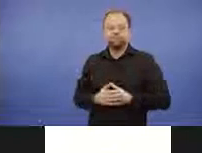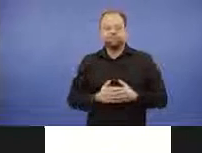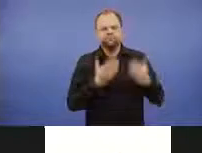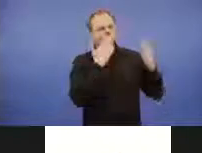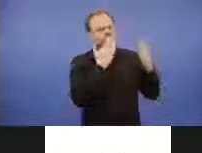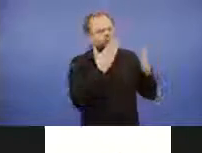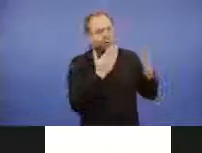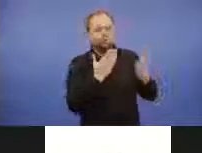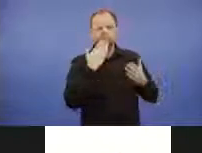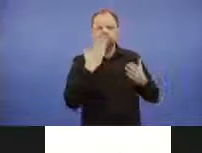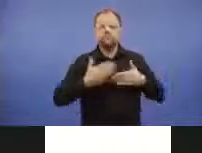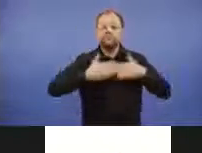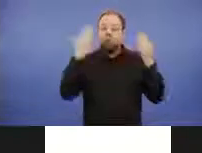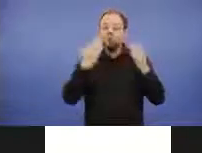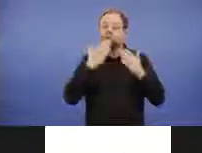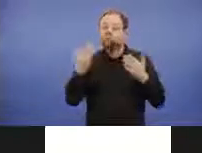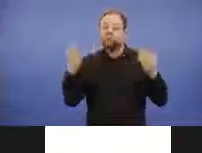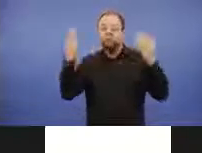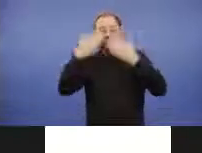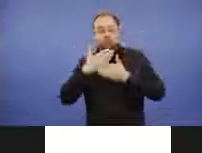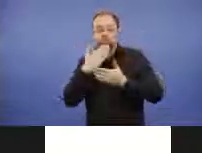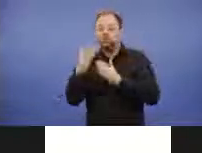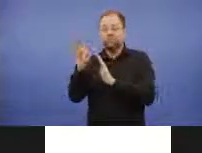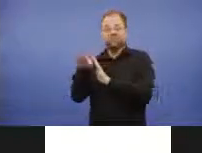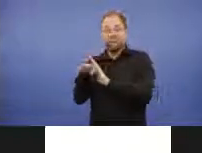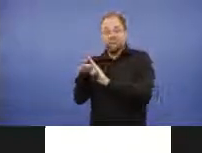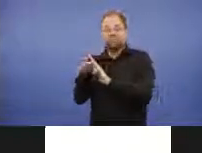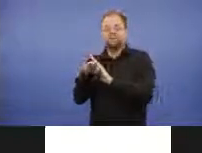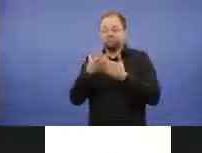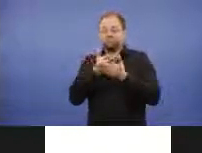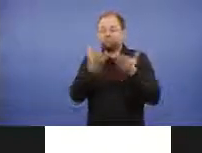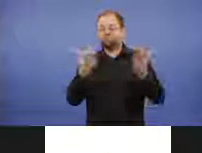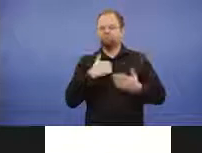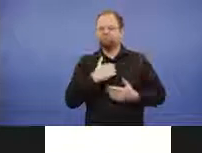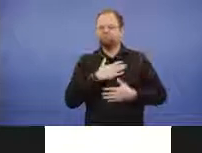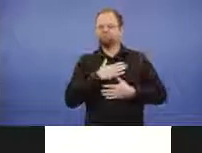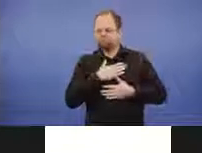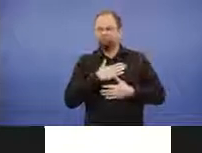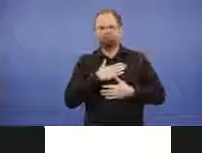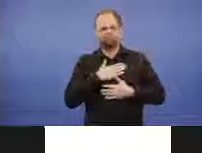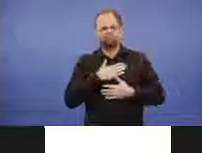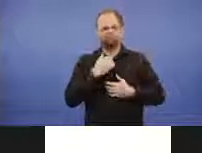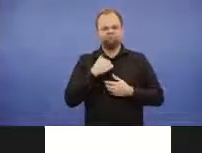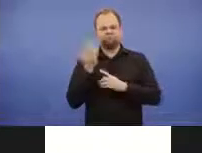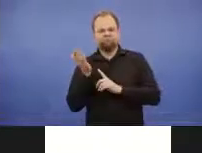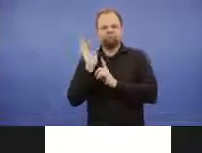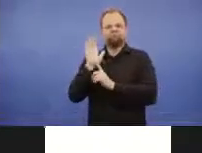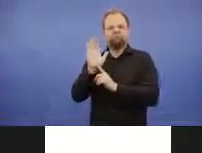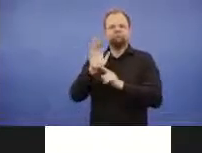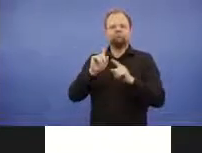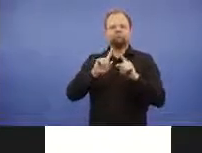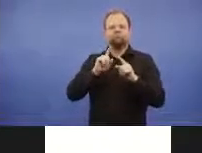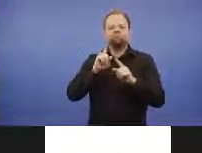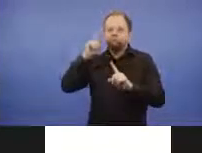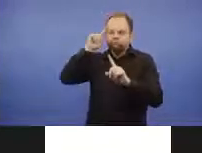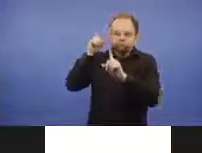report on the protection and participation of persons with disabilities in the context of the peace continuum. Next slide,